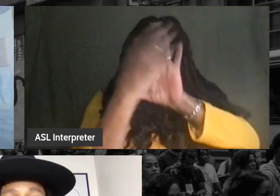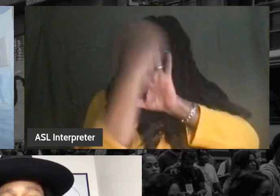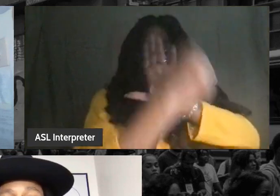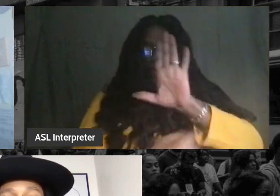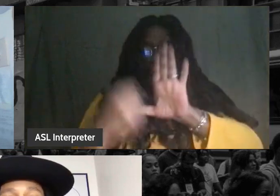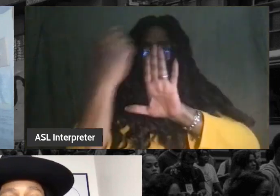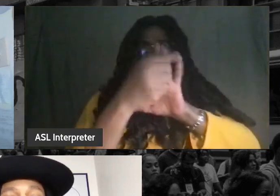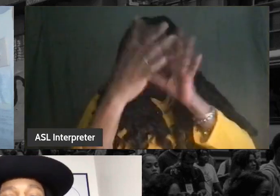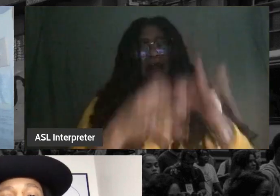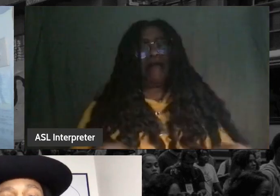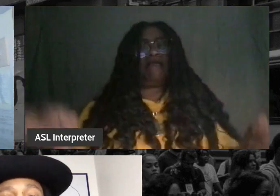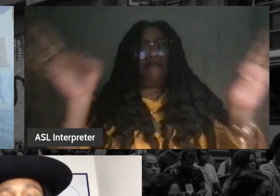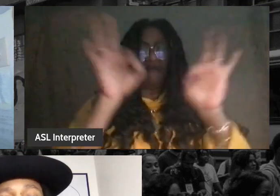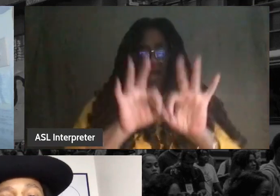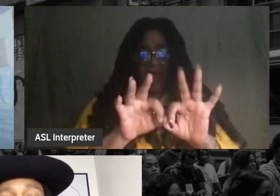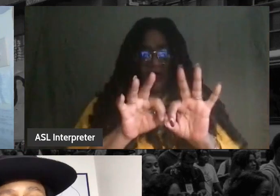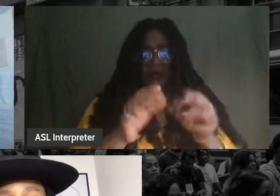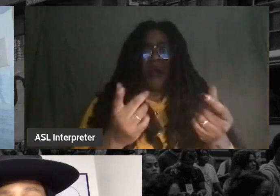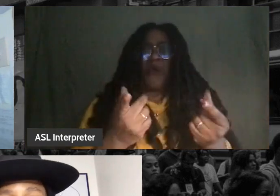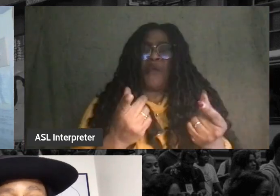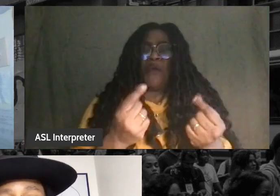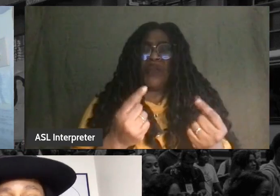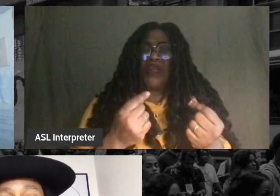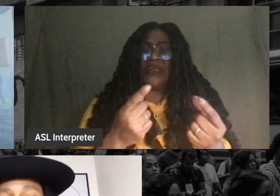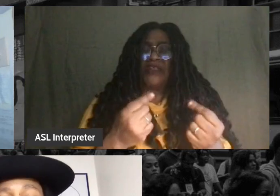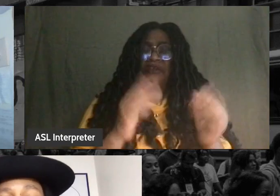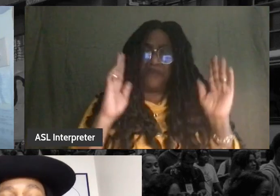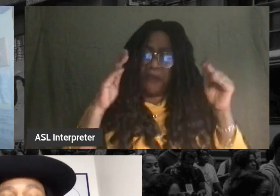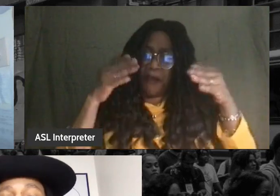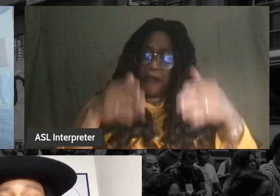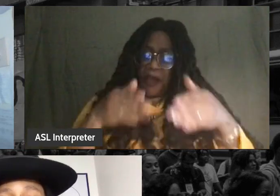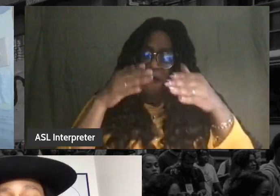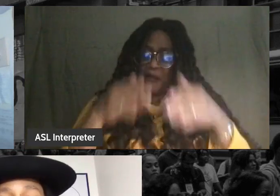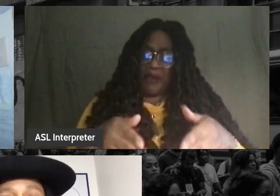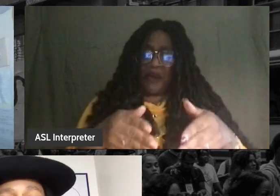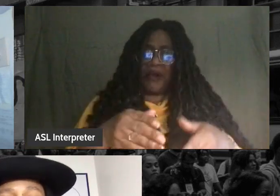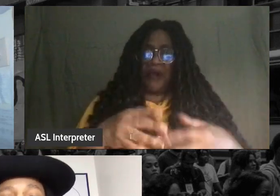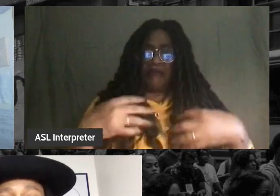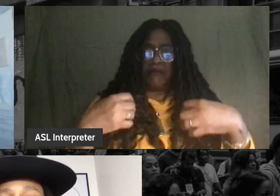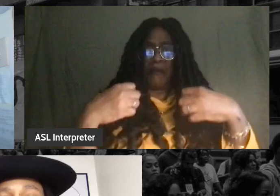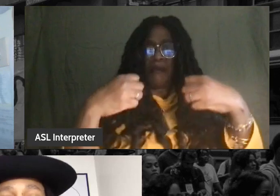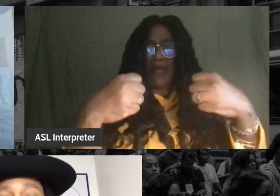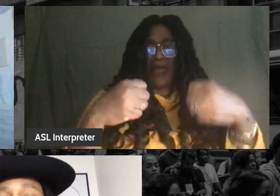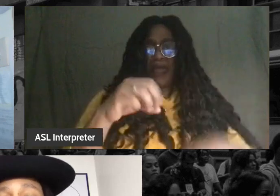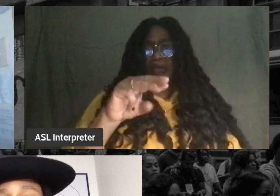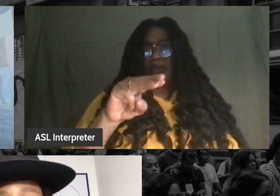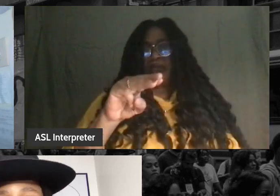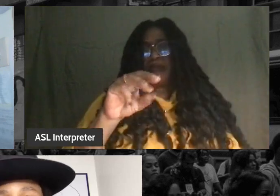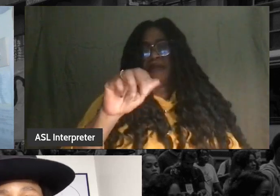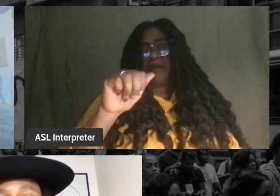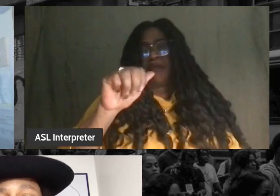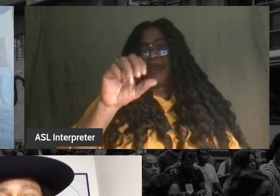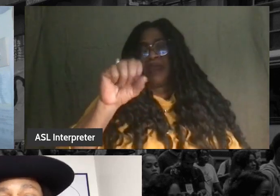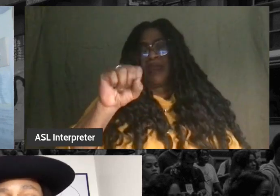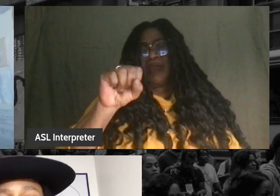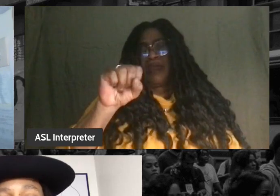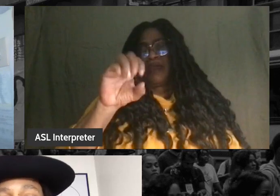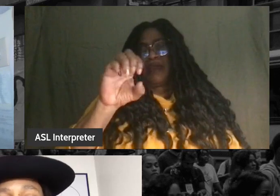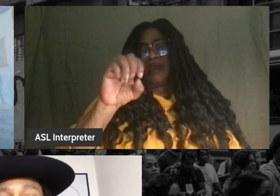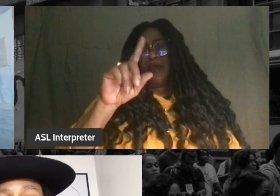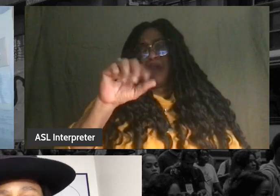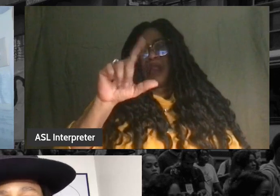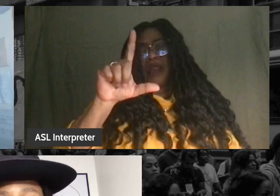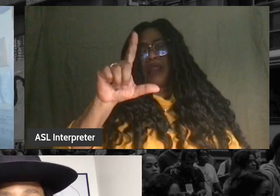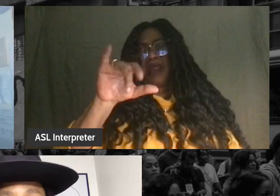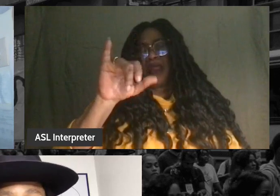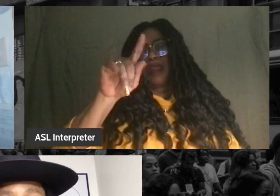on perfecting my performance of masculinity so that I might be able to fit in or at least go unnoticed and not become a target